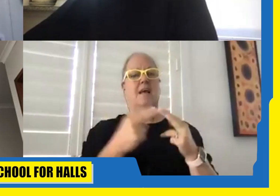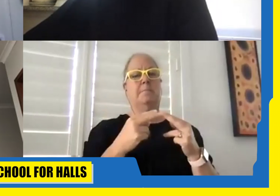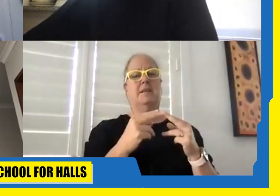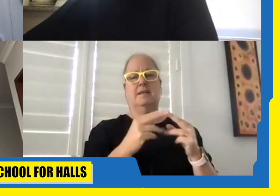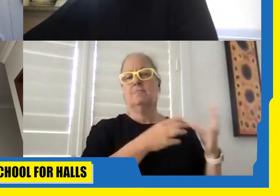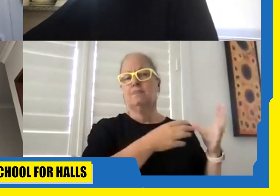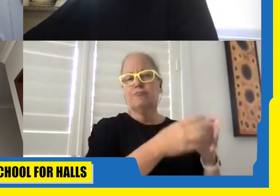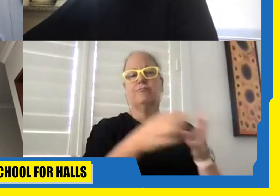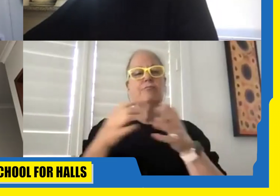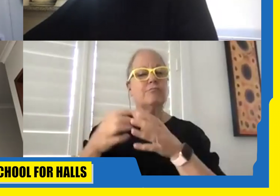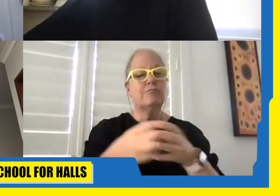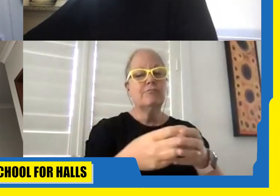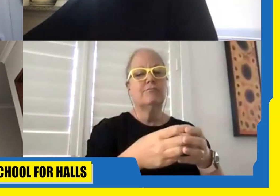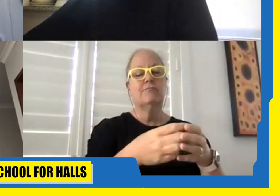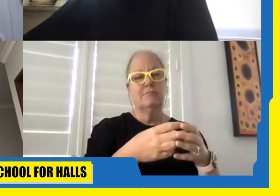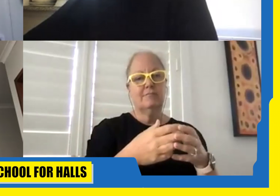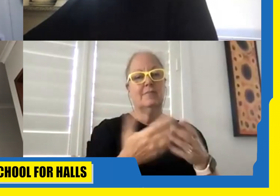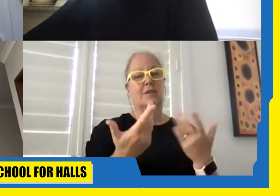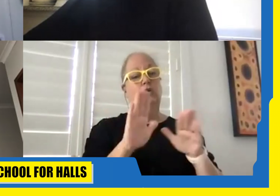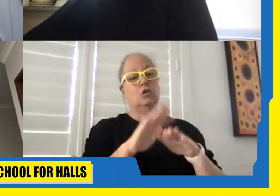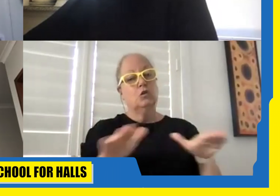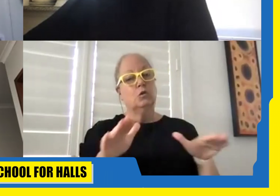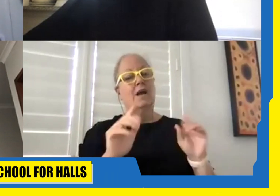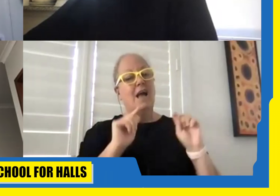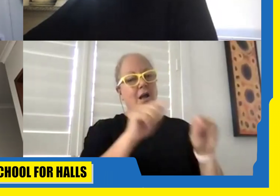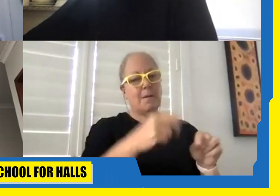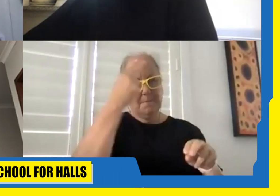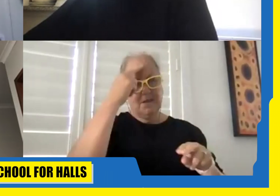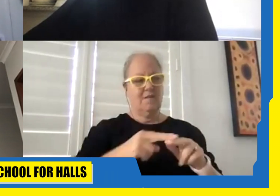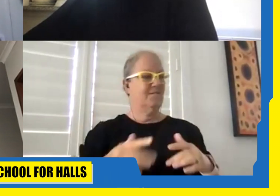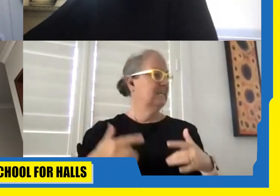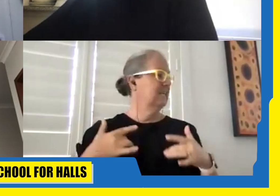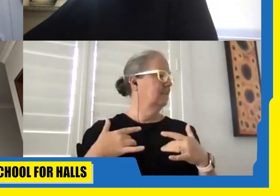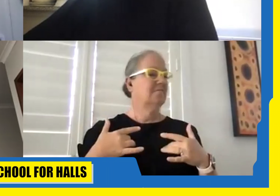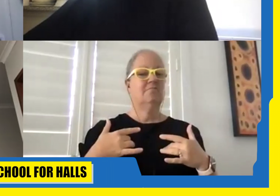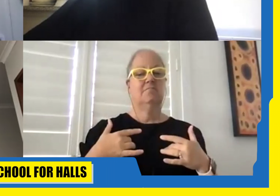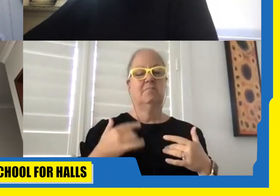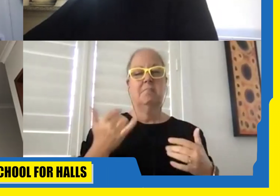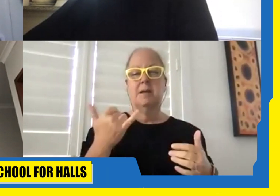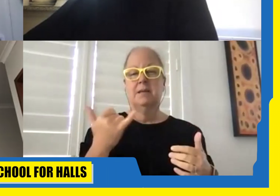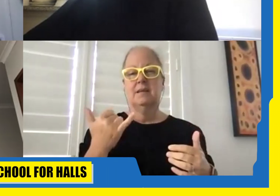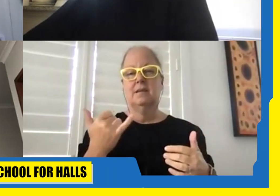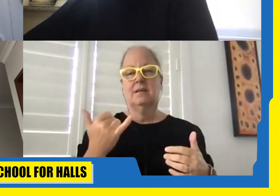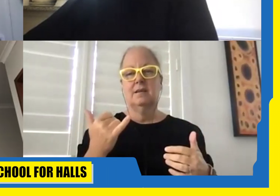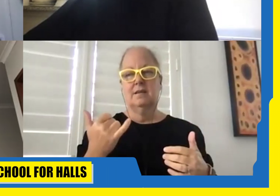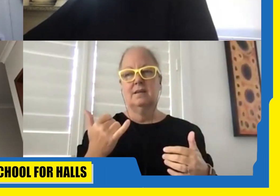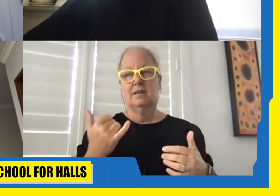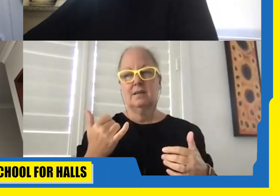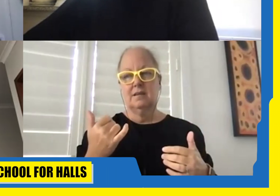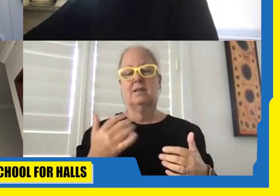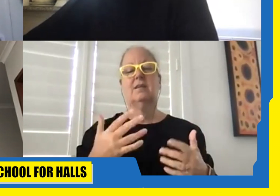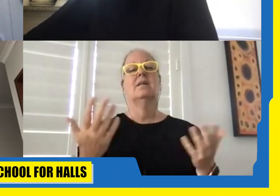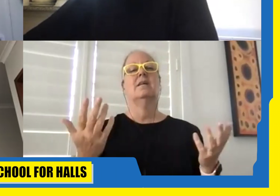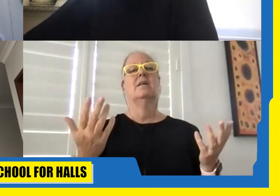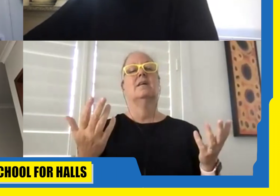the kids being outside, parents don't feel that it's the potential for them to be